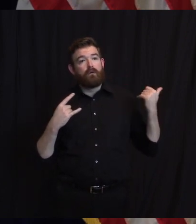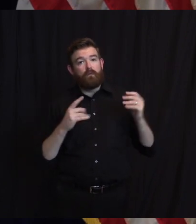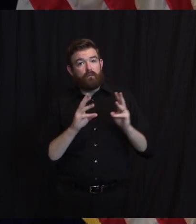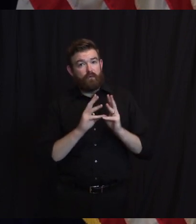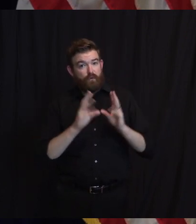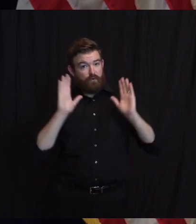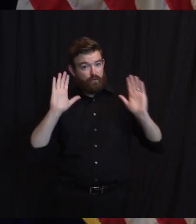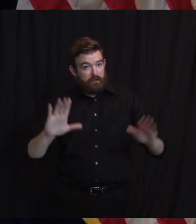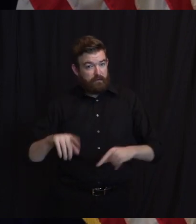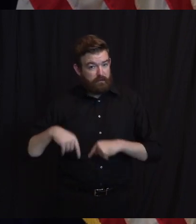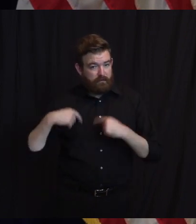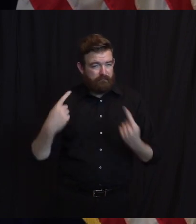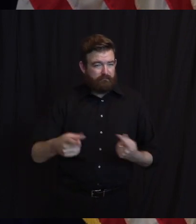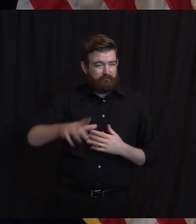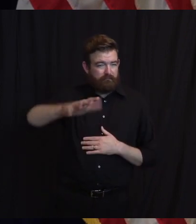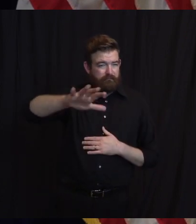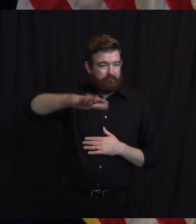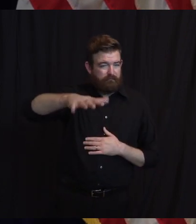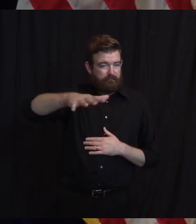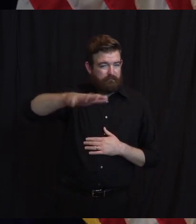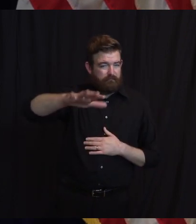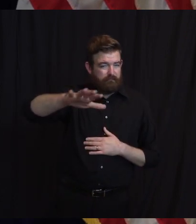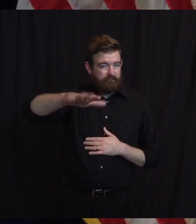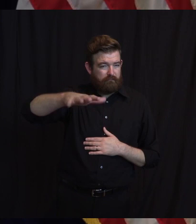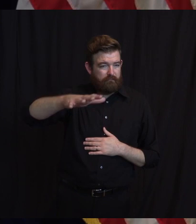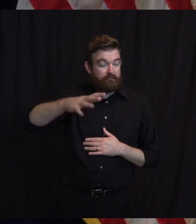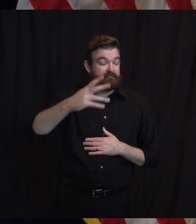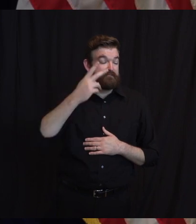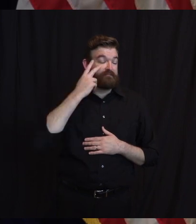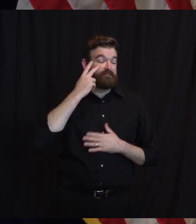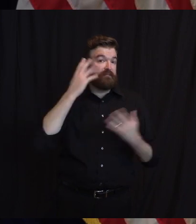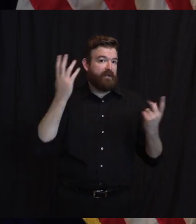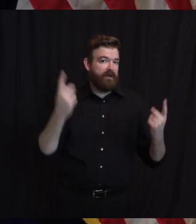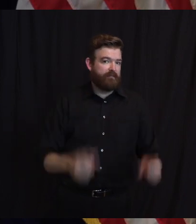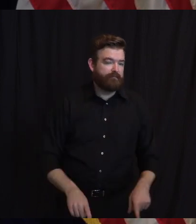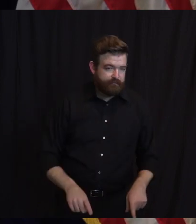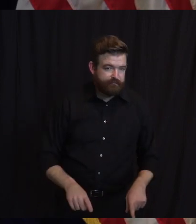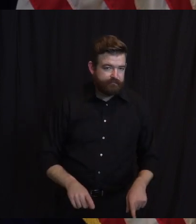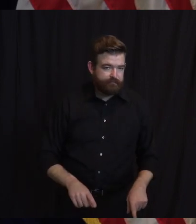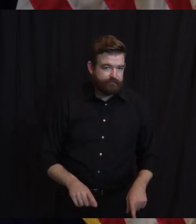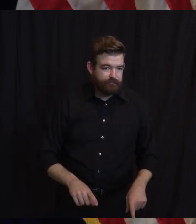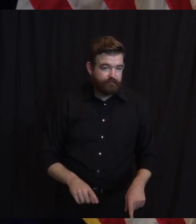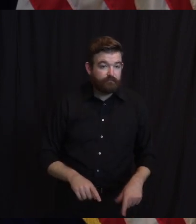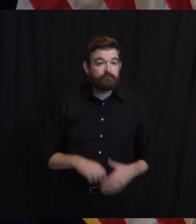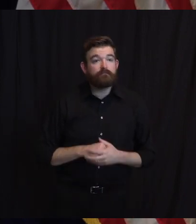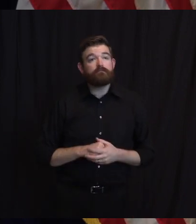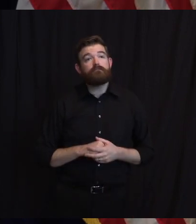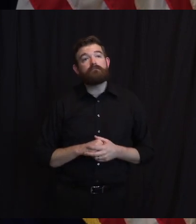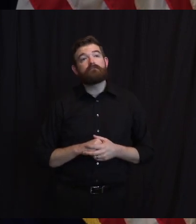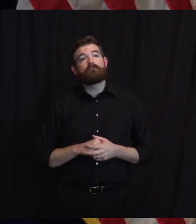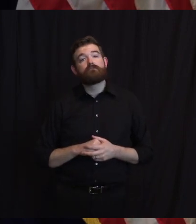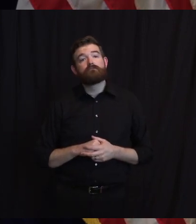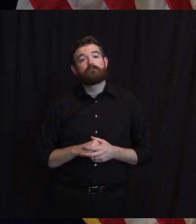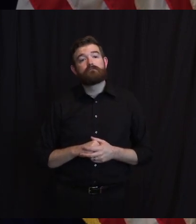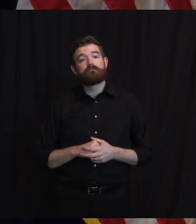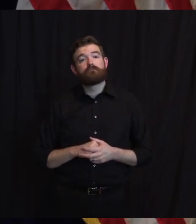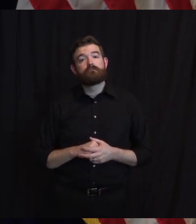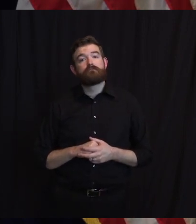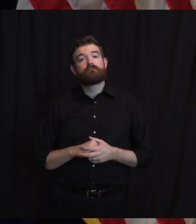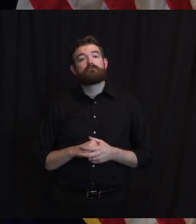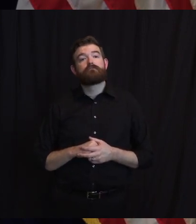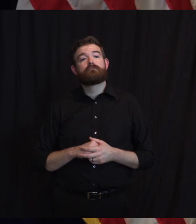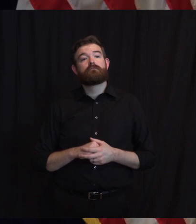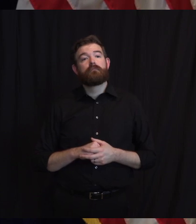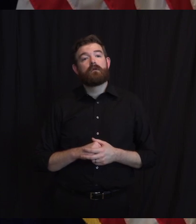card yet. But, you know, when you're on a football field, it is only 100 yards long and 50 yards wide, and plus the end zones,